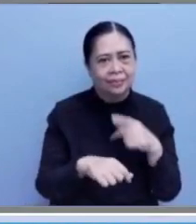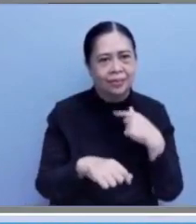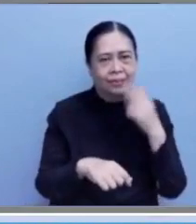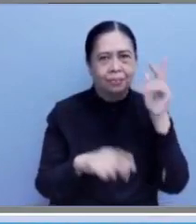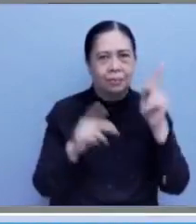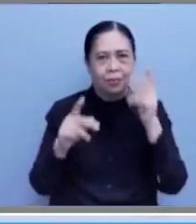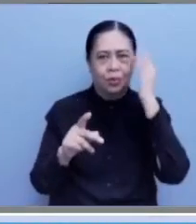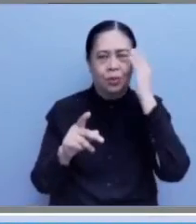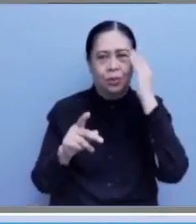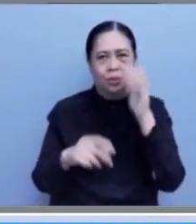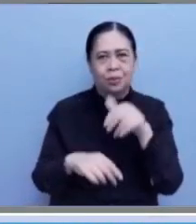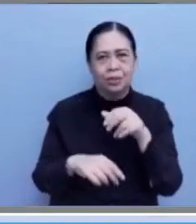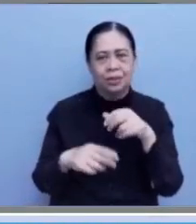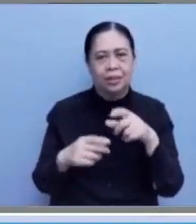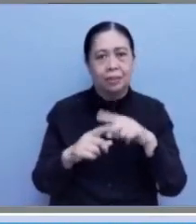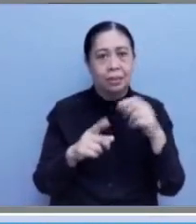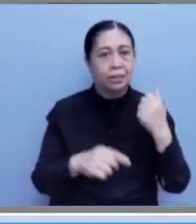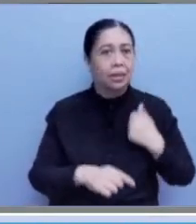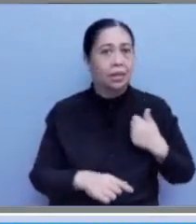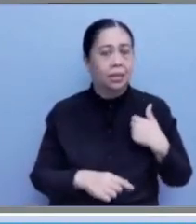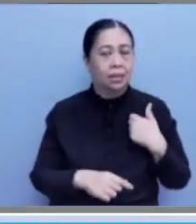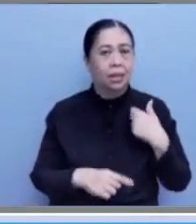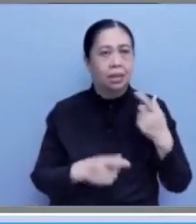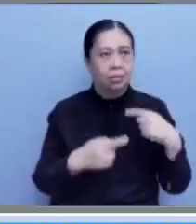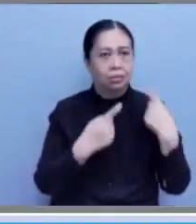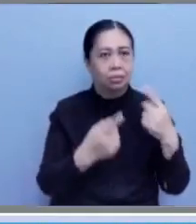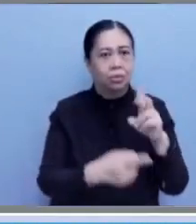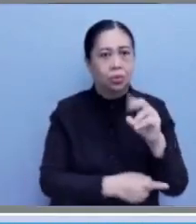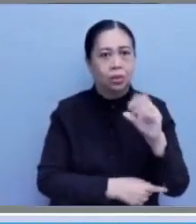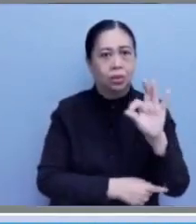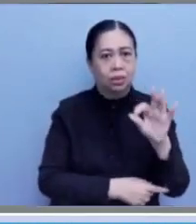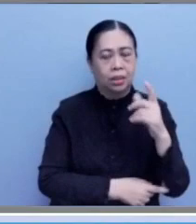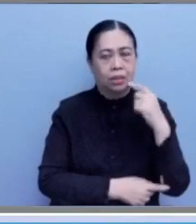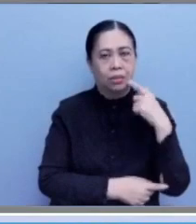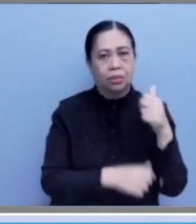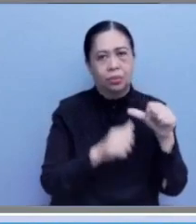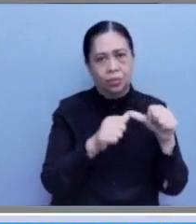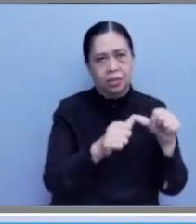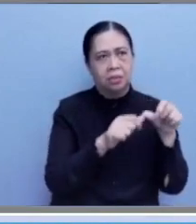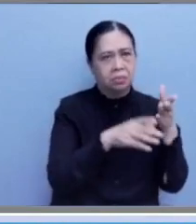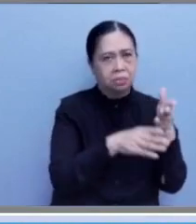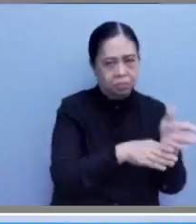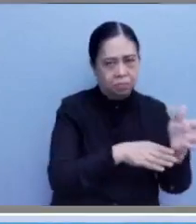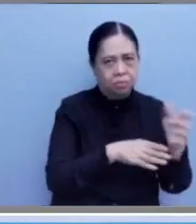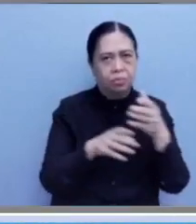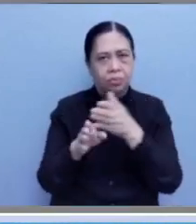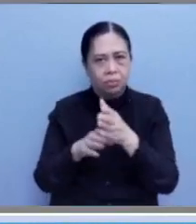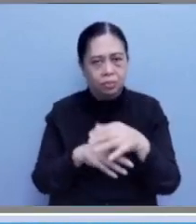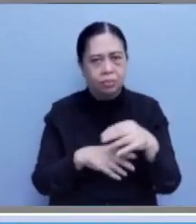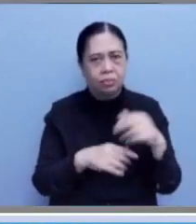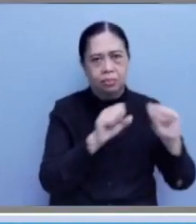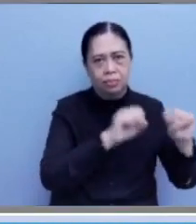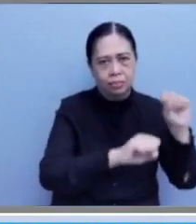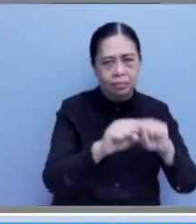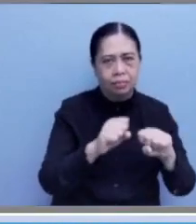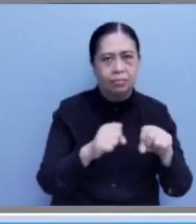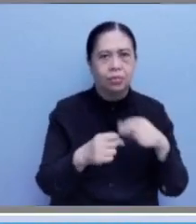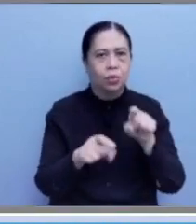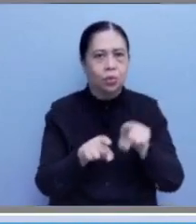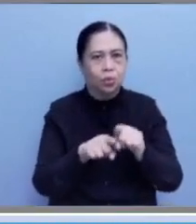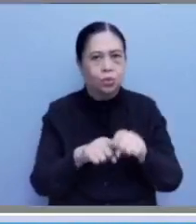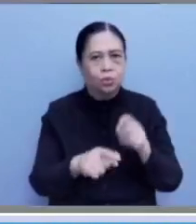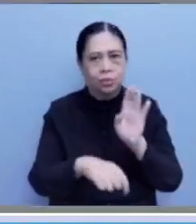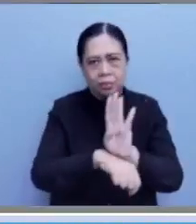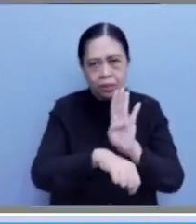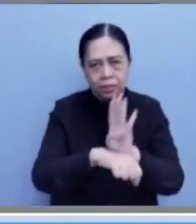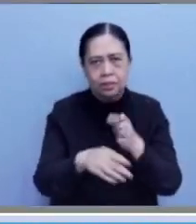channel. Pero, Ants Canada has been going since 2009. So, I'll just keep doing that too. It's also my business. So,